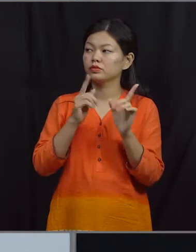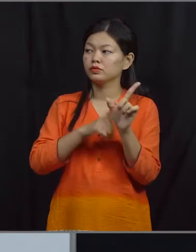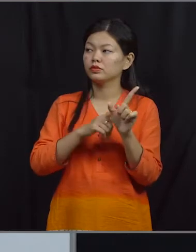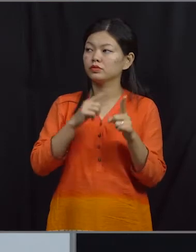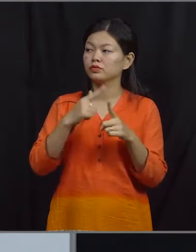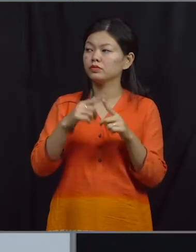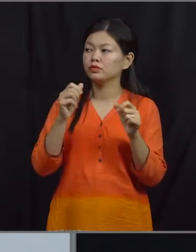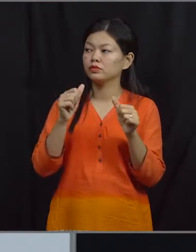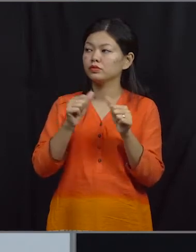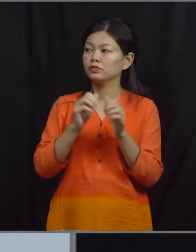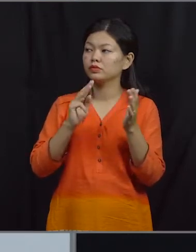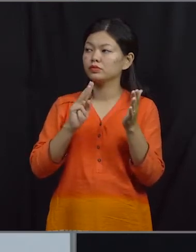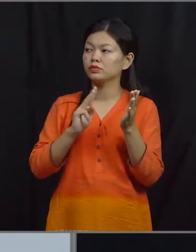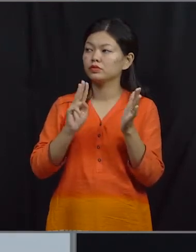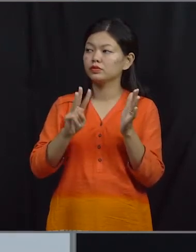different variables.